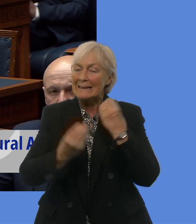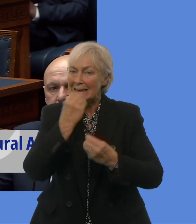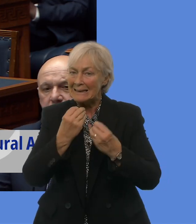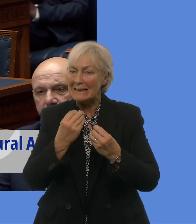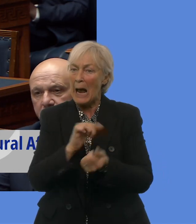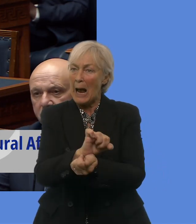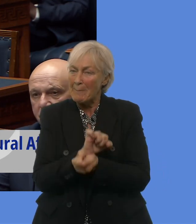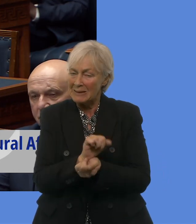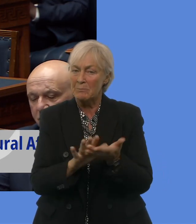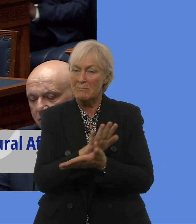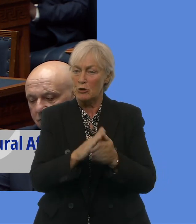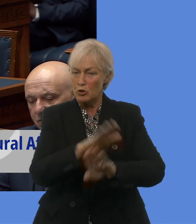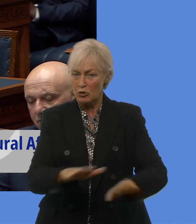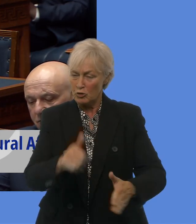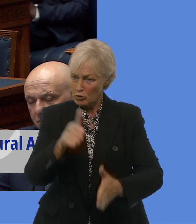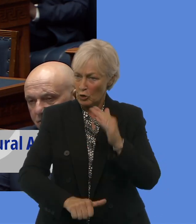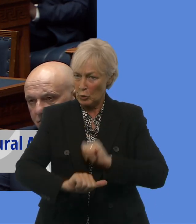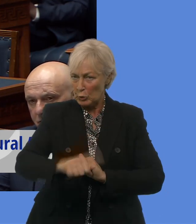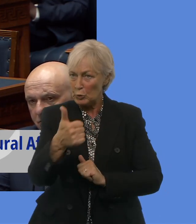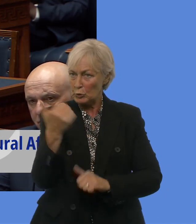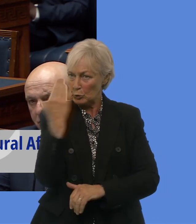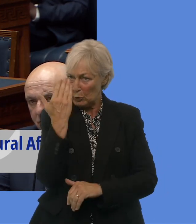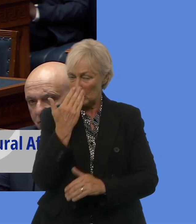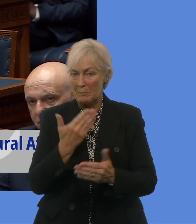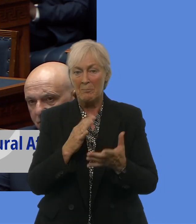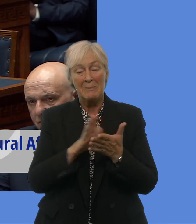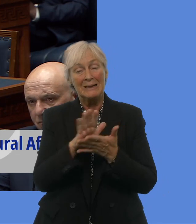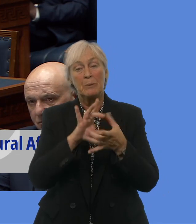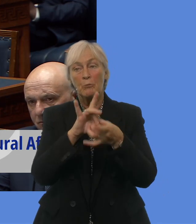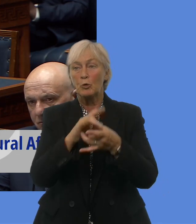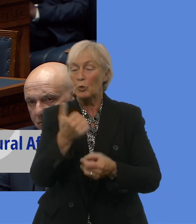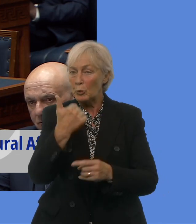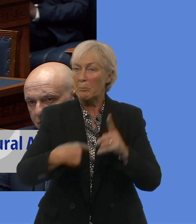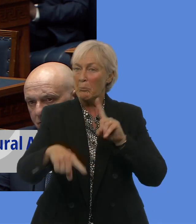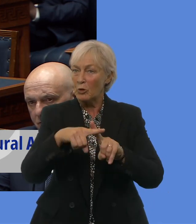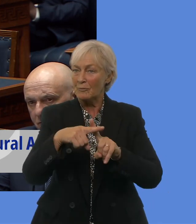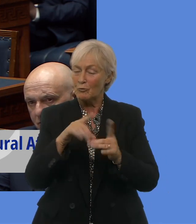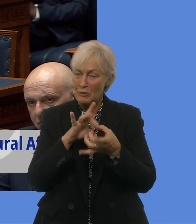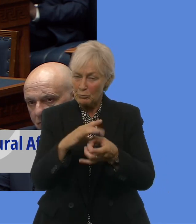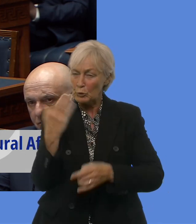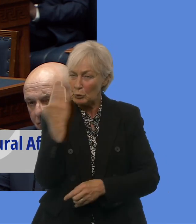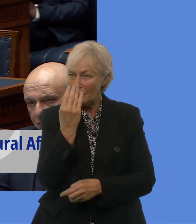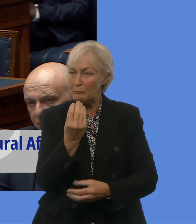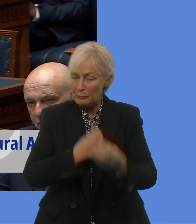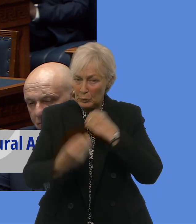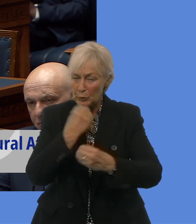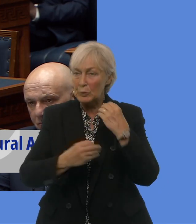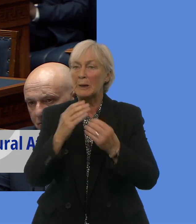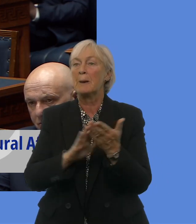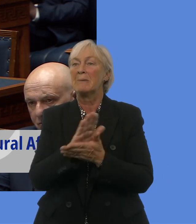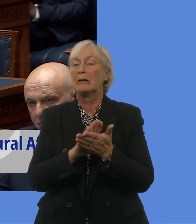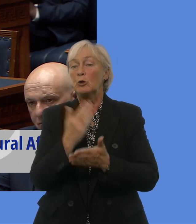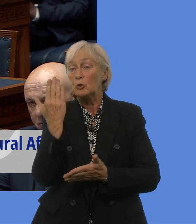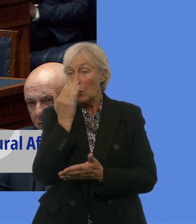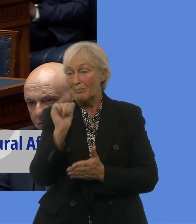give children and young people the best start in life by embedding a positive relationship with food. For this reason, I intend to ensure that the school milk